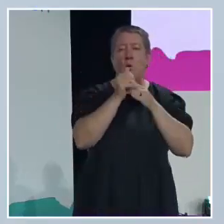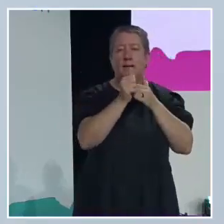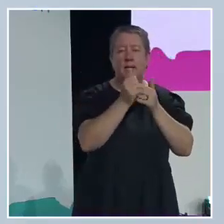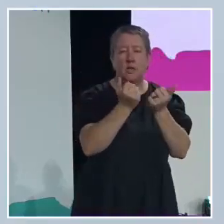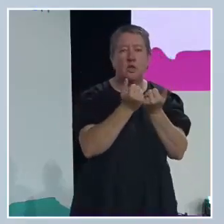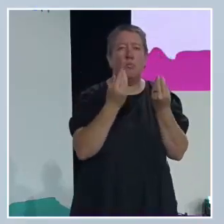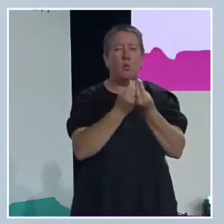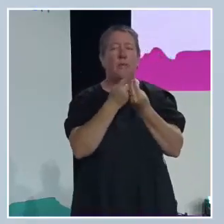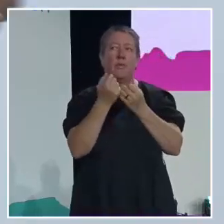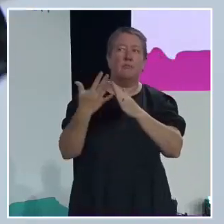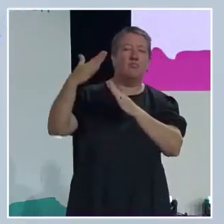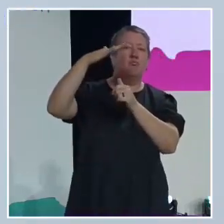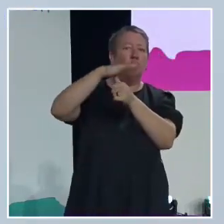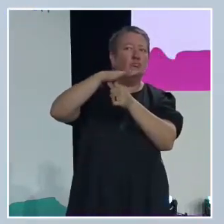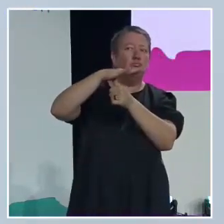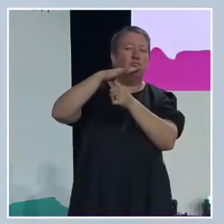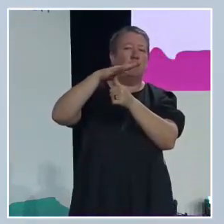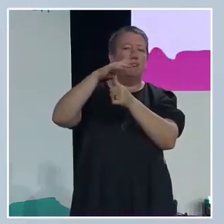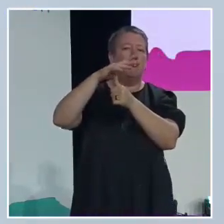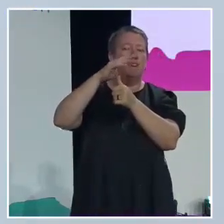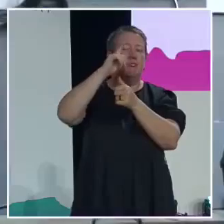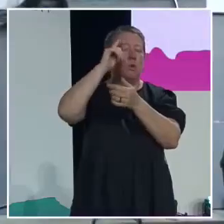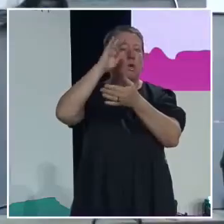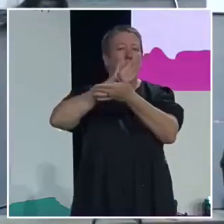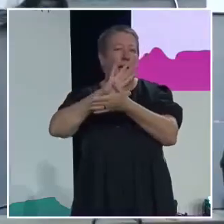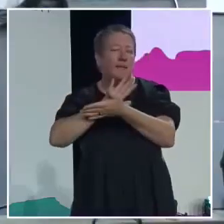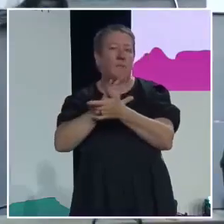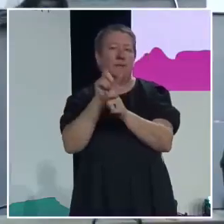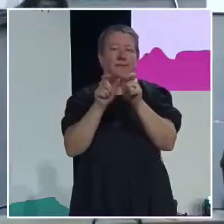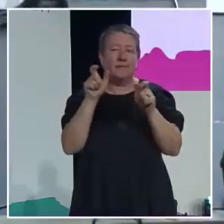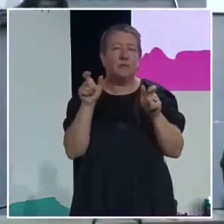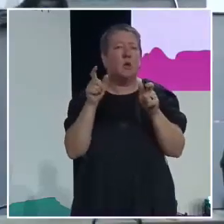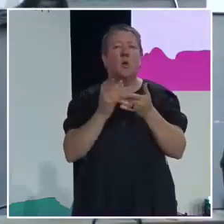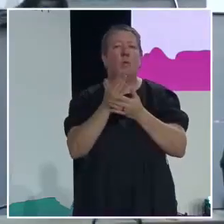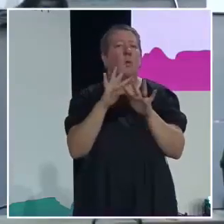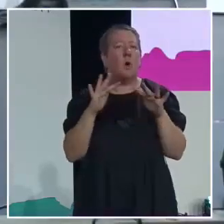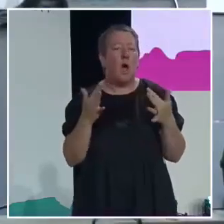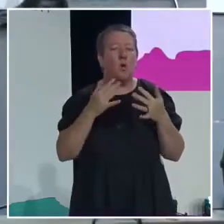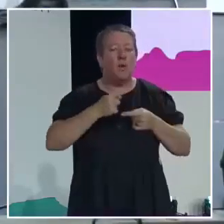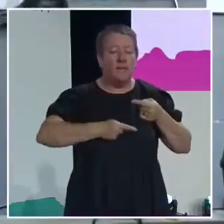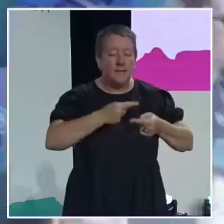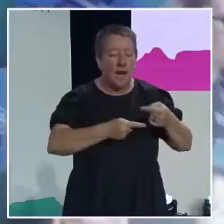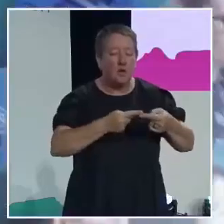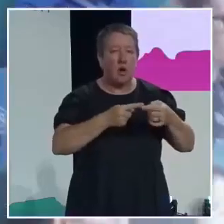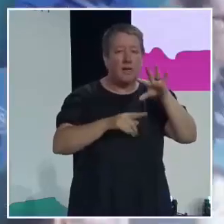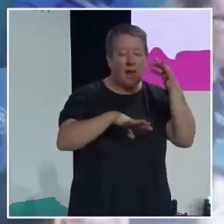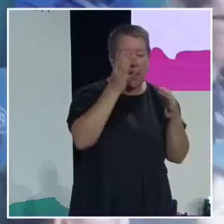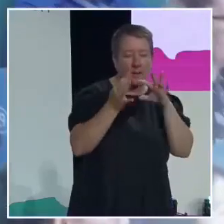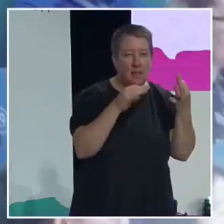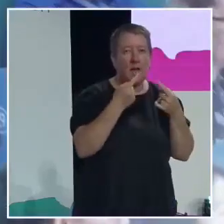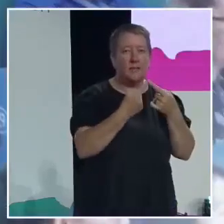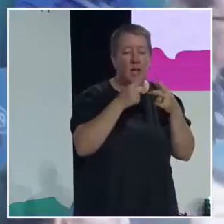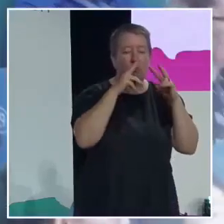prominent scholars and also this network by generating, analyzing, and compiling